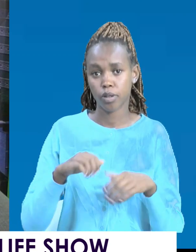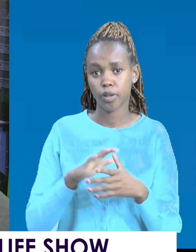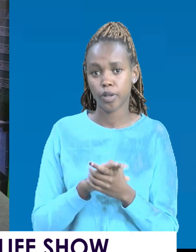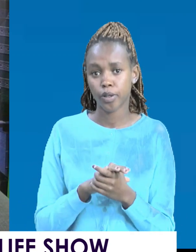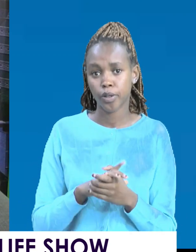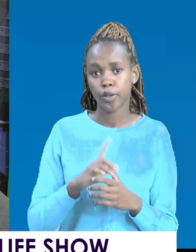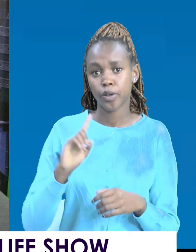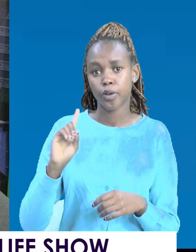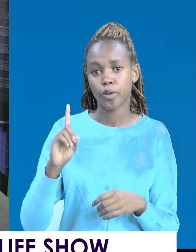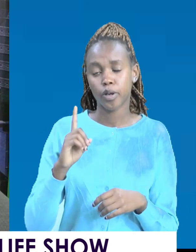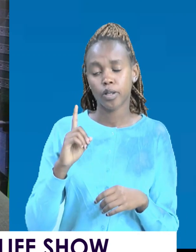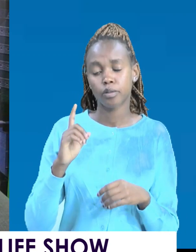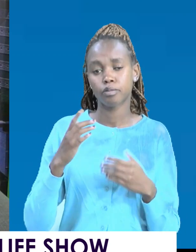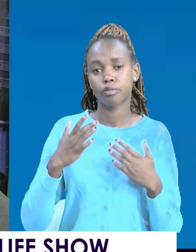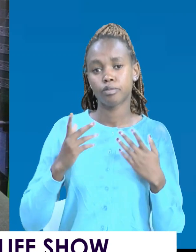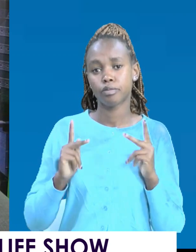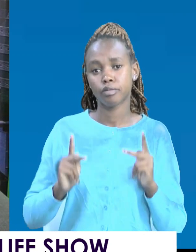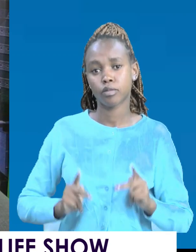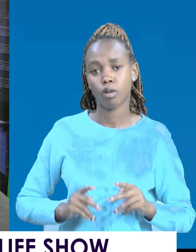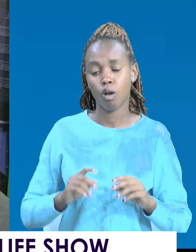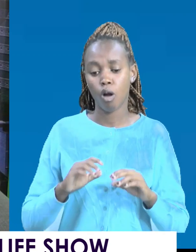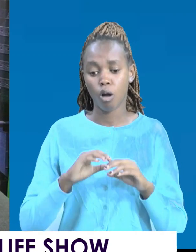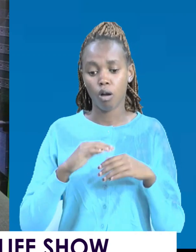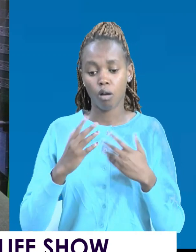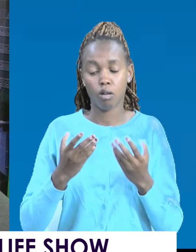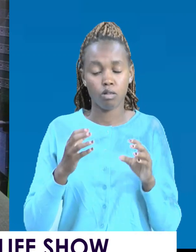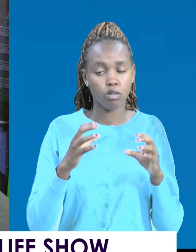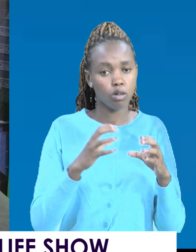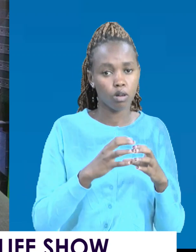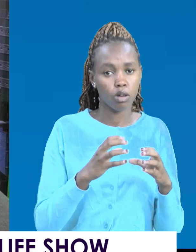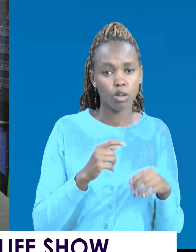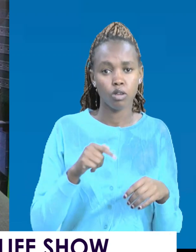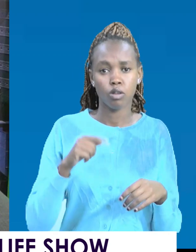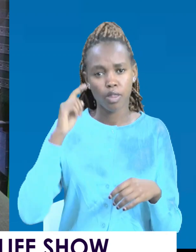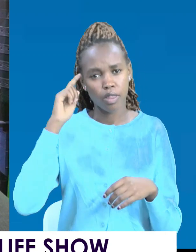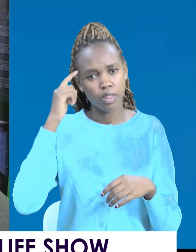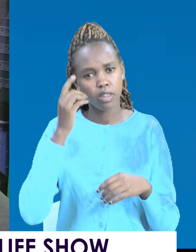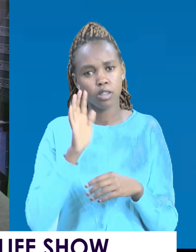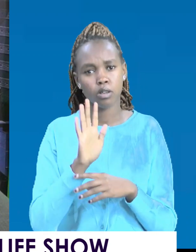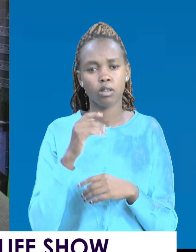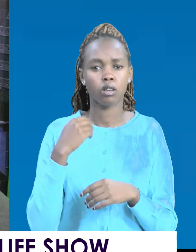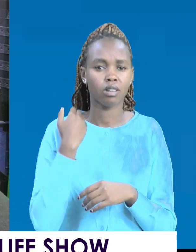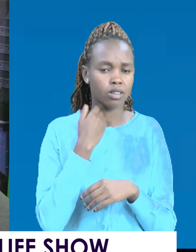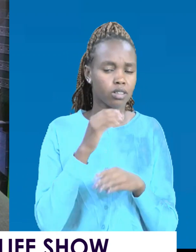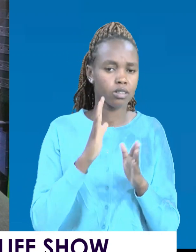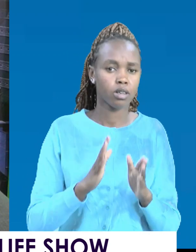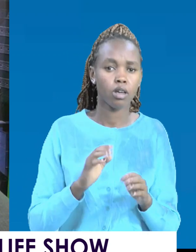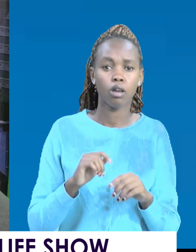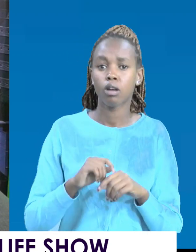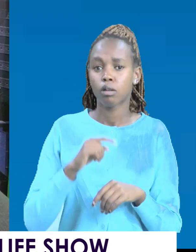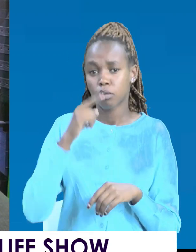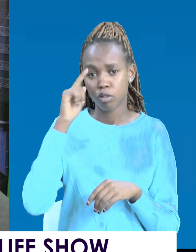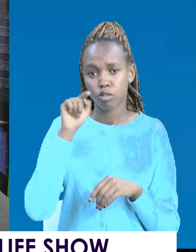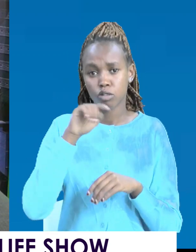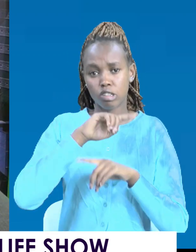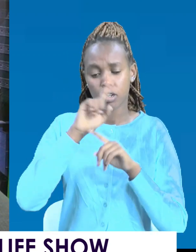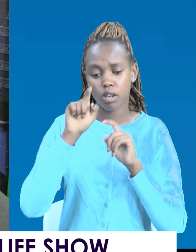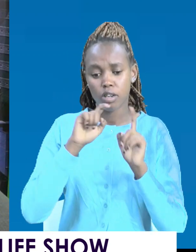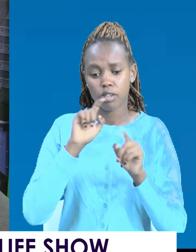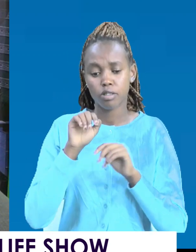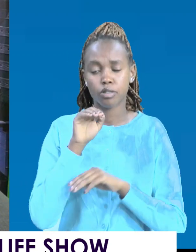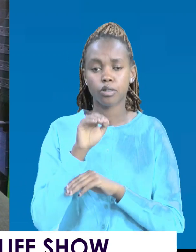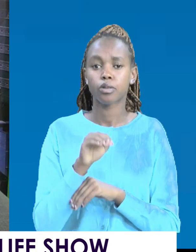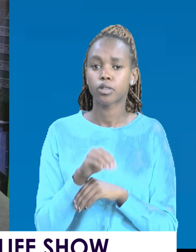one person or a group of people that you thought were your enemies, just because of asking questions, just because